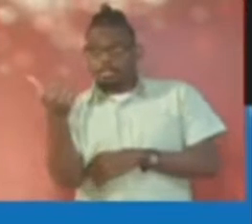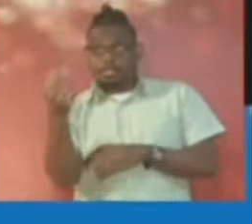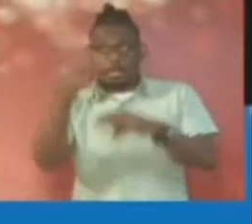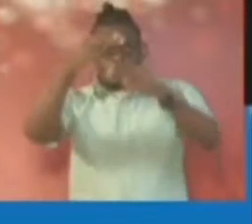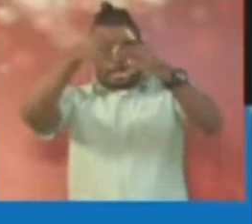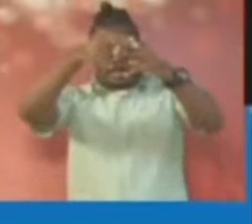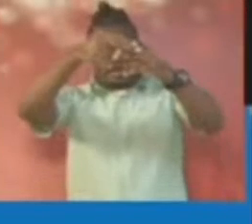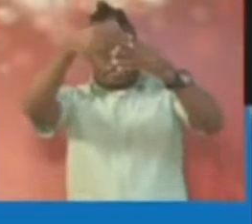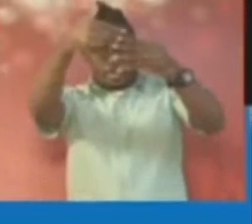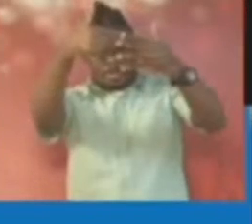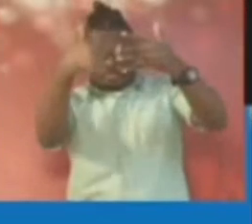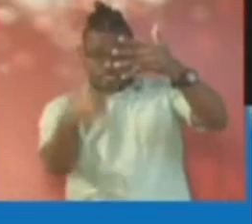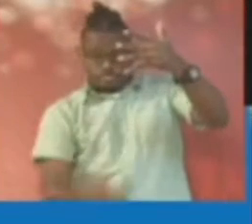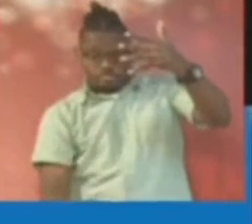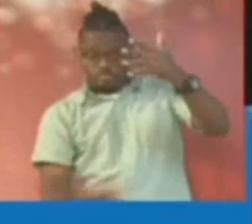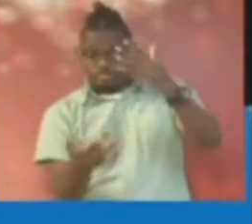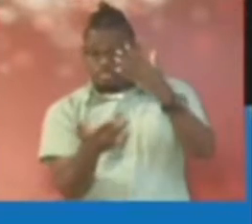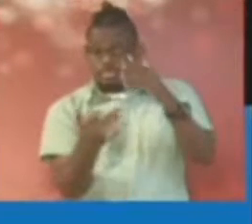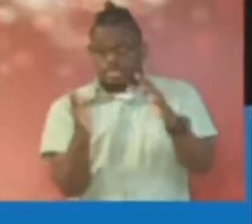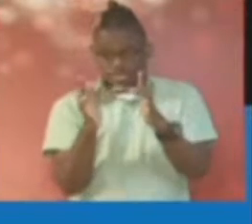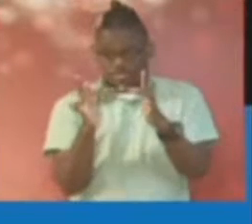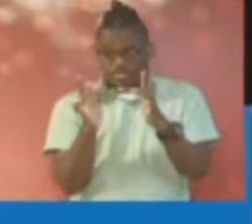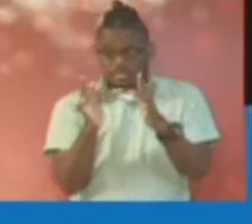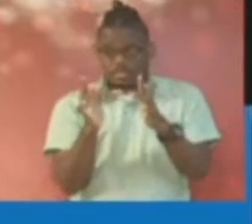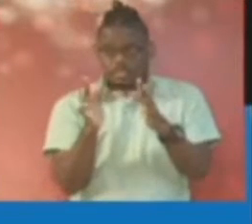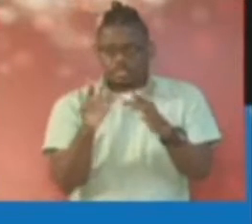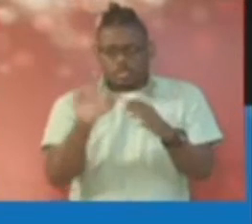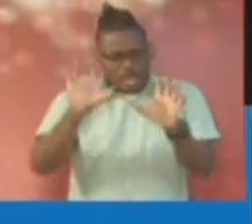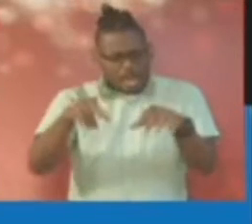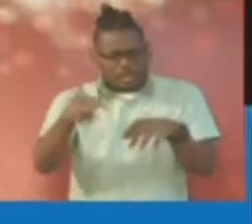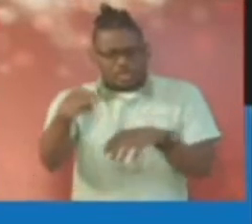been done now to say, and can you say what